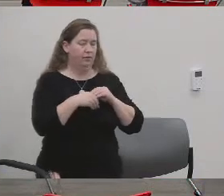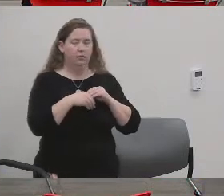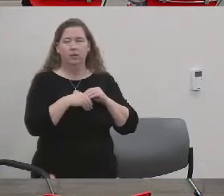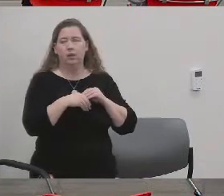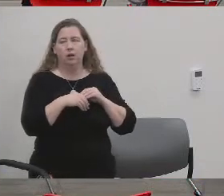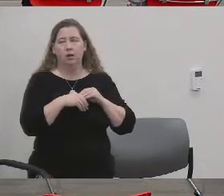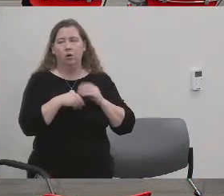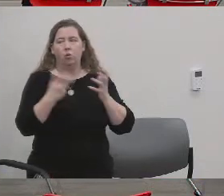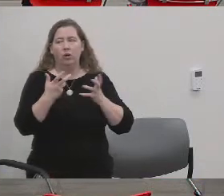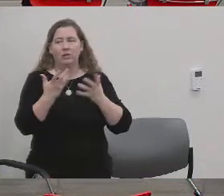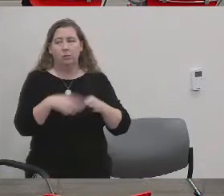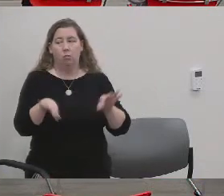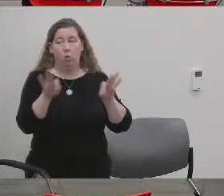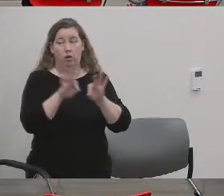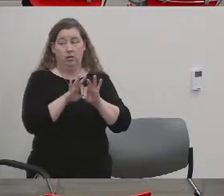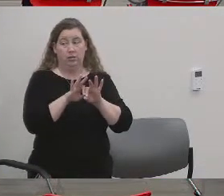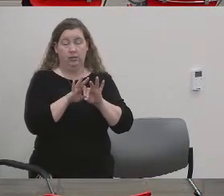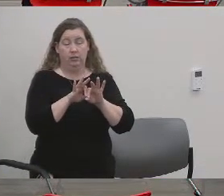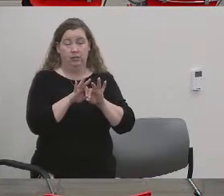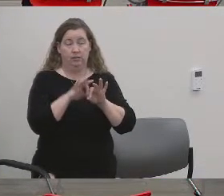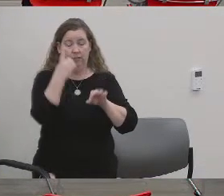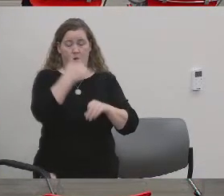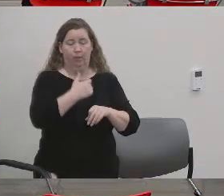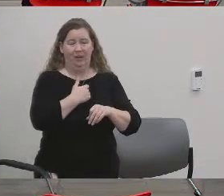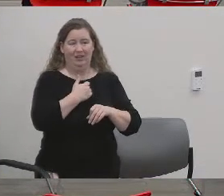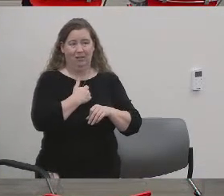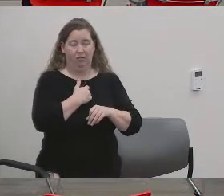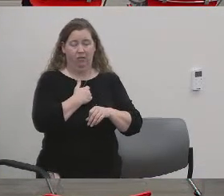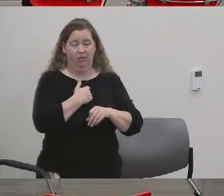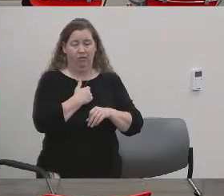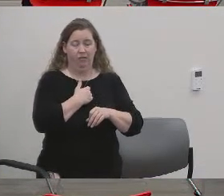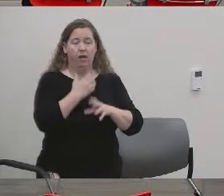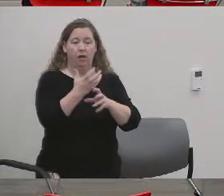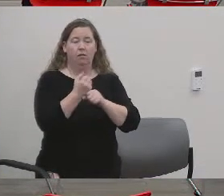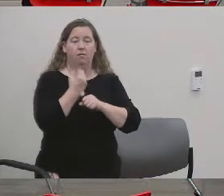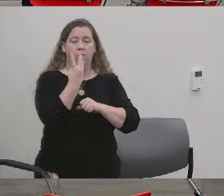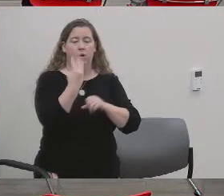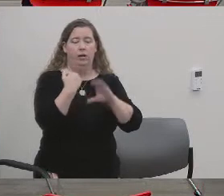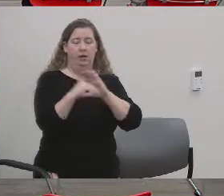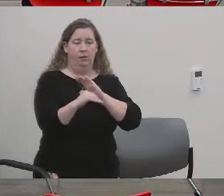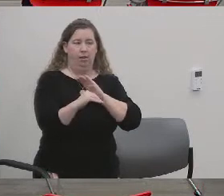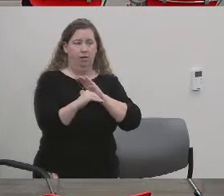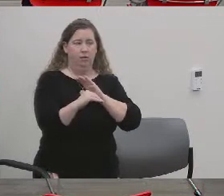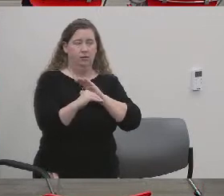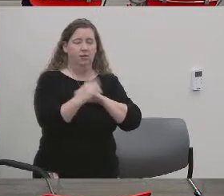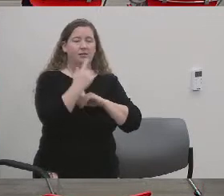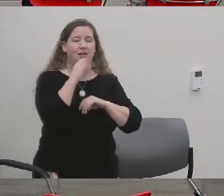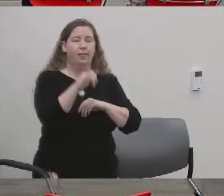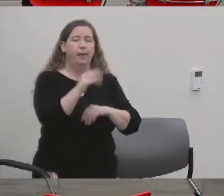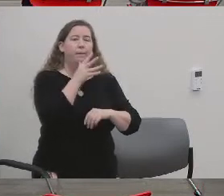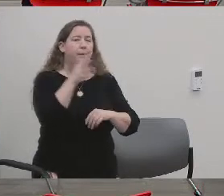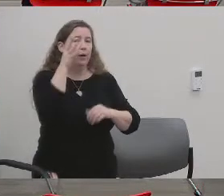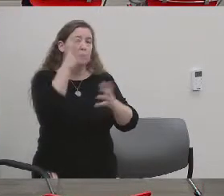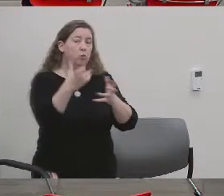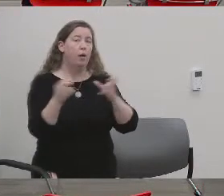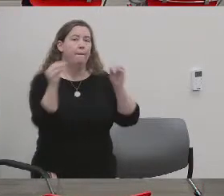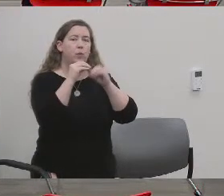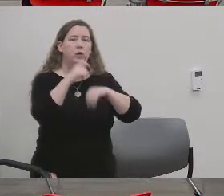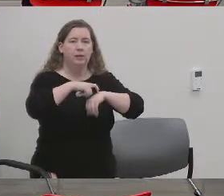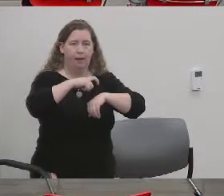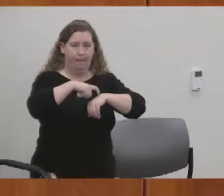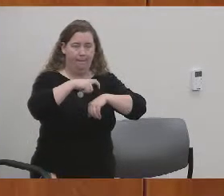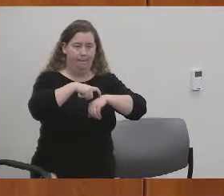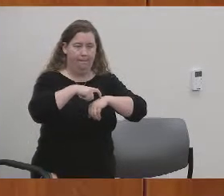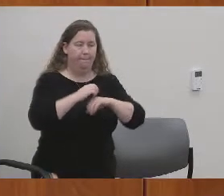really important, me personally, I've received about 4 emails stressing that parents want more time. And